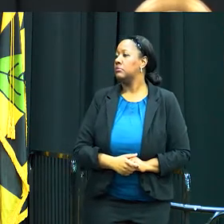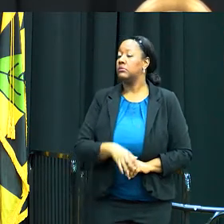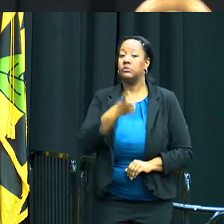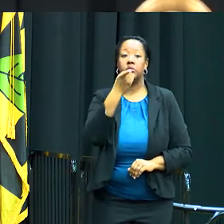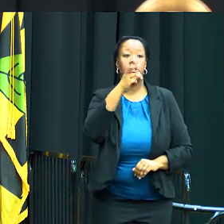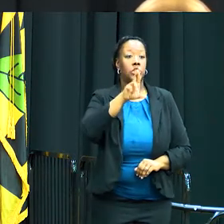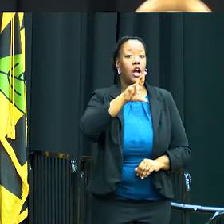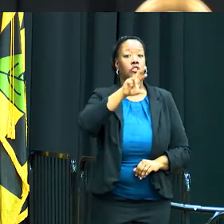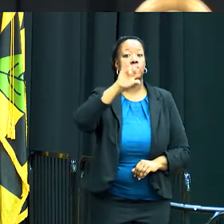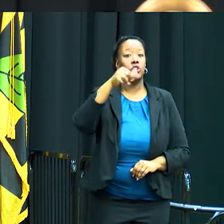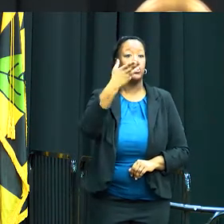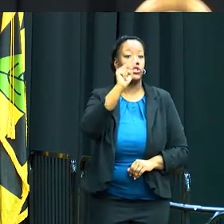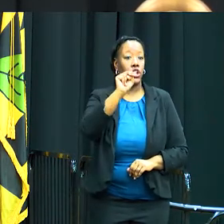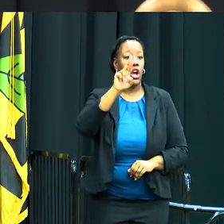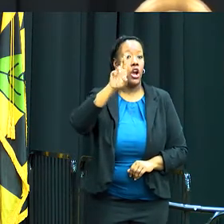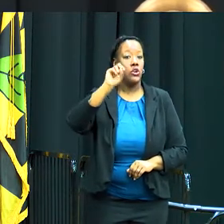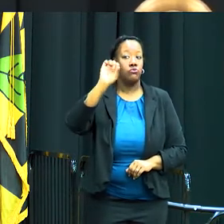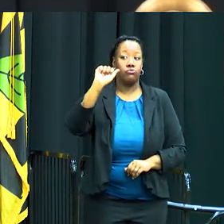Dr. John Roach,